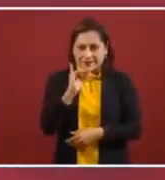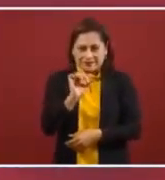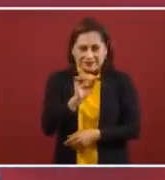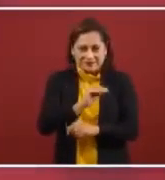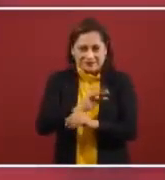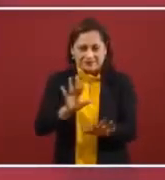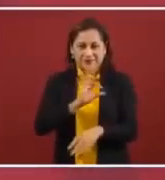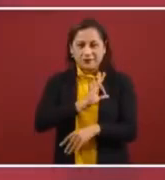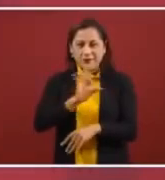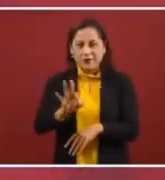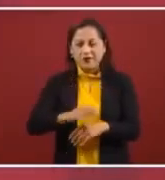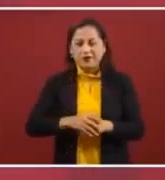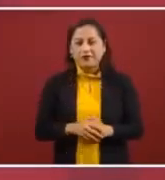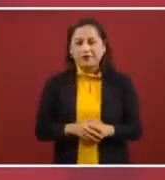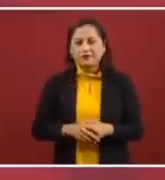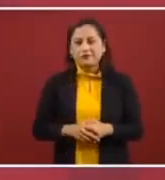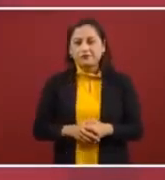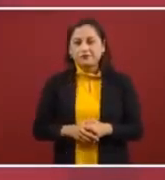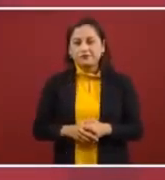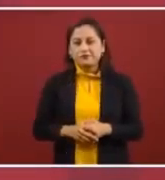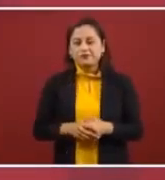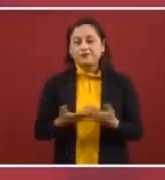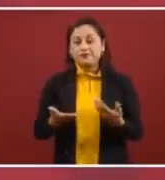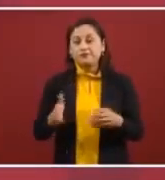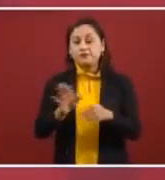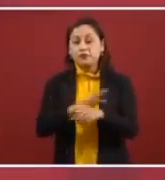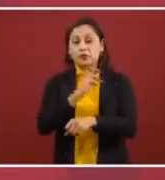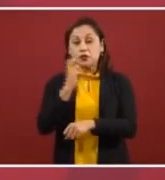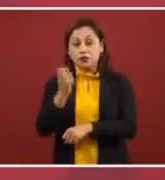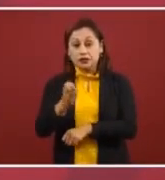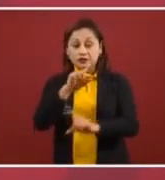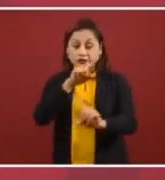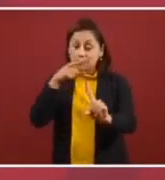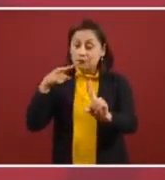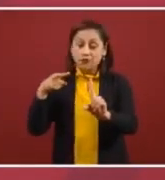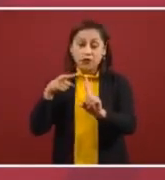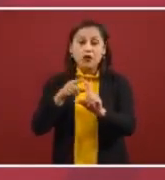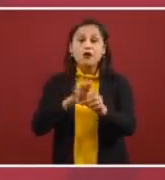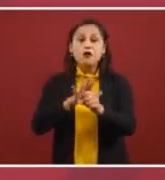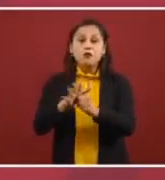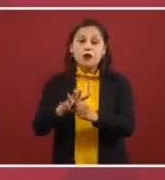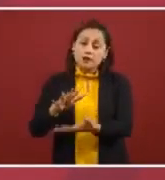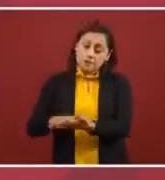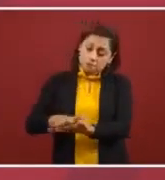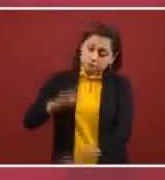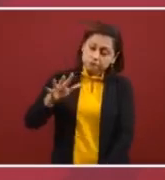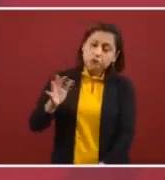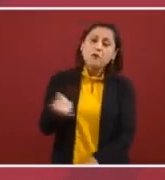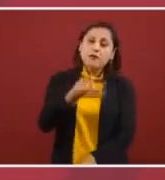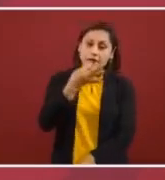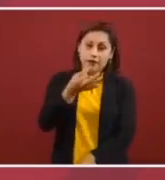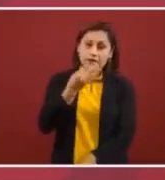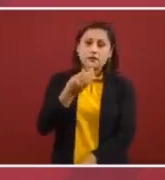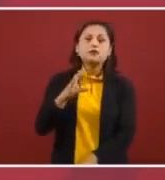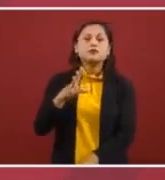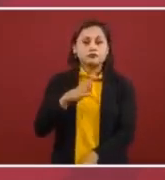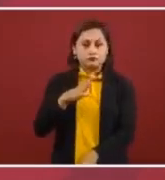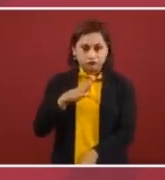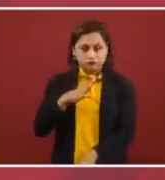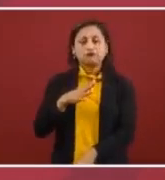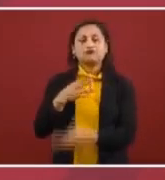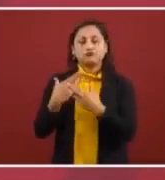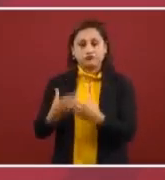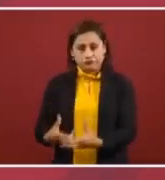So then the purpose is that there not be a shortage of medications in all the areas,